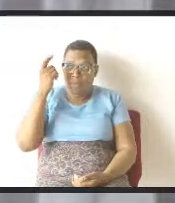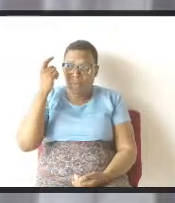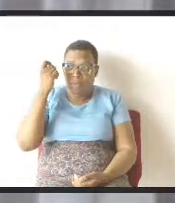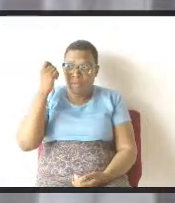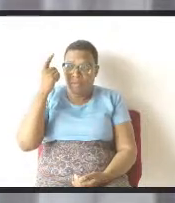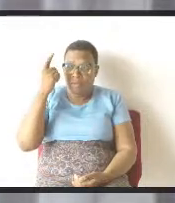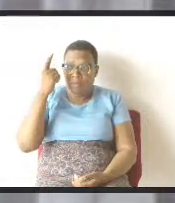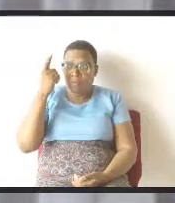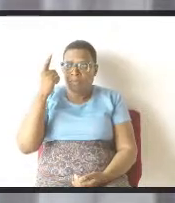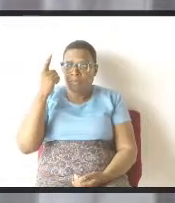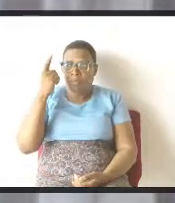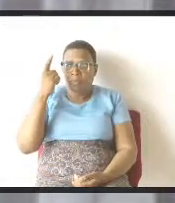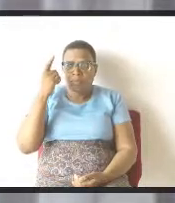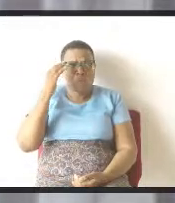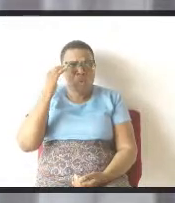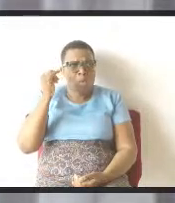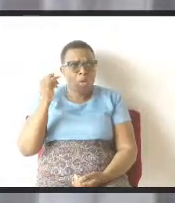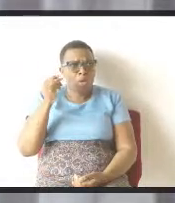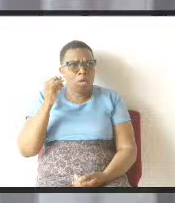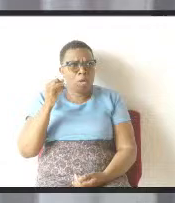why the Greek word